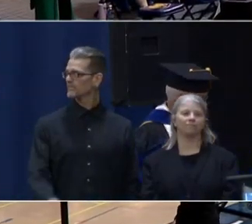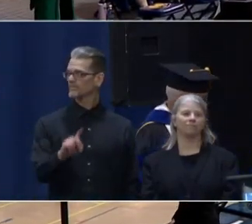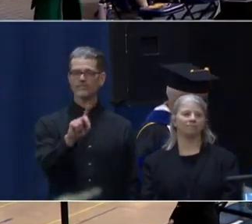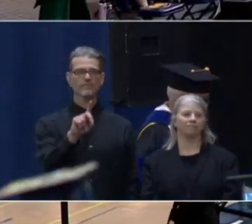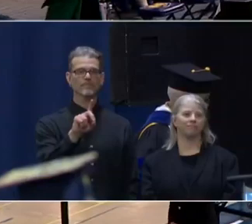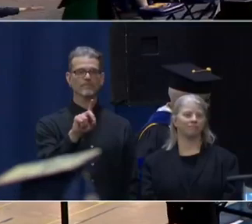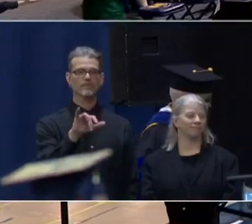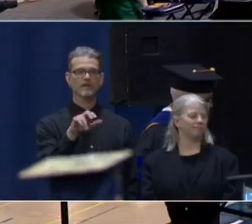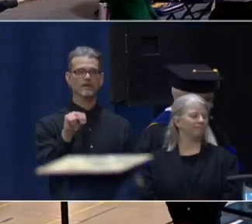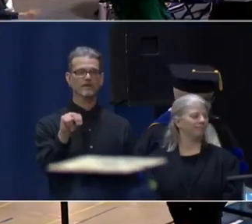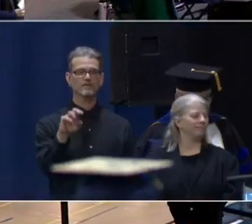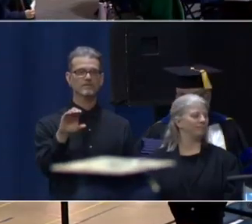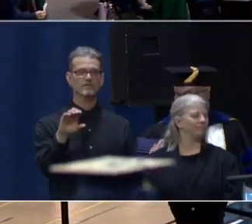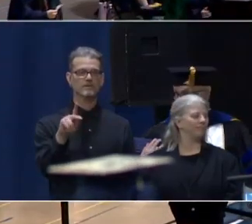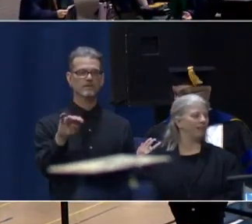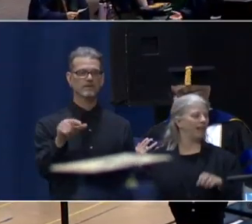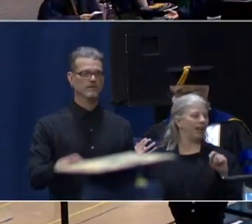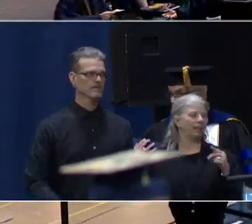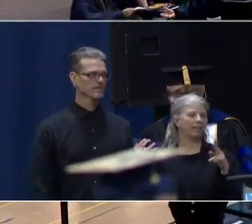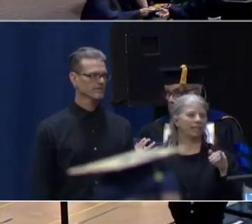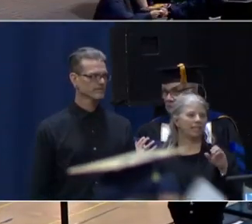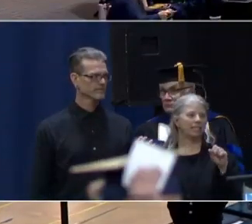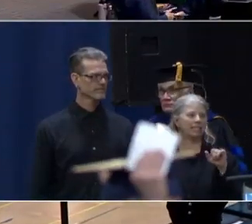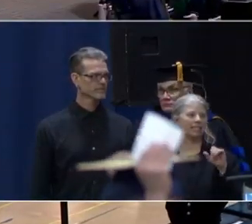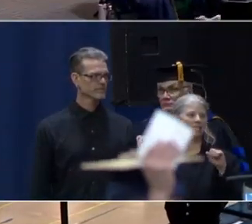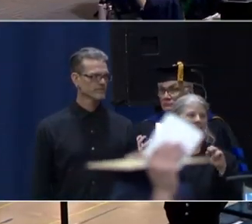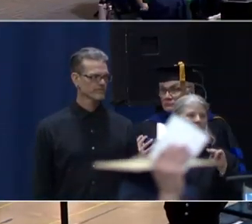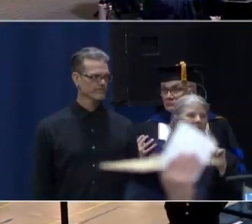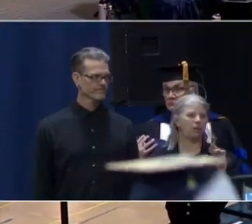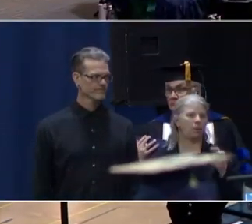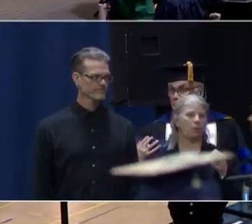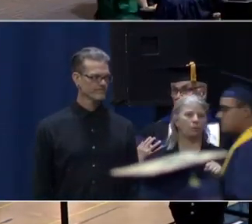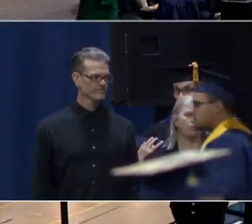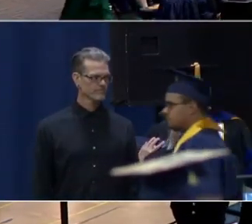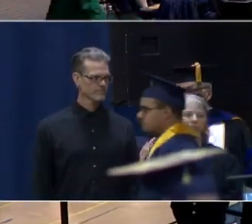Dylan King. Anthony Cisneros.